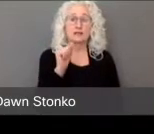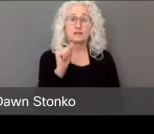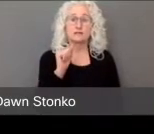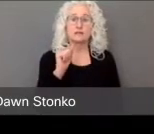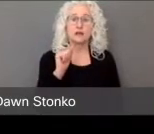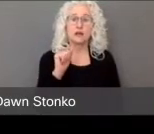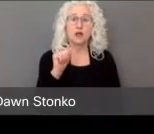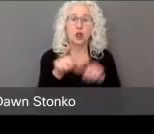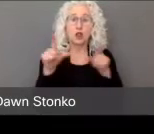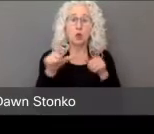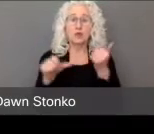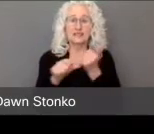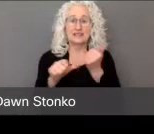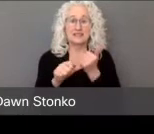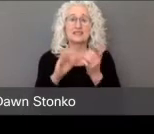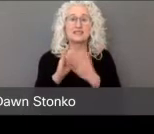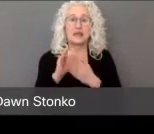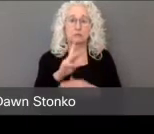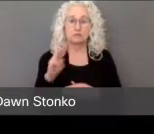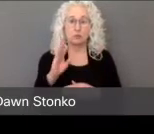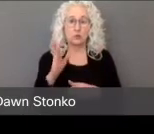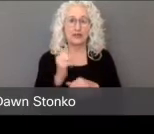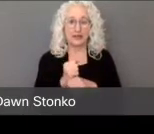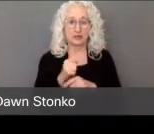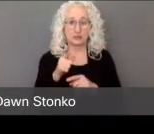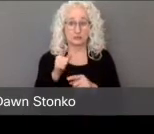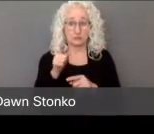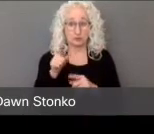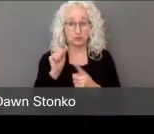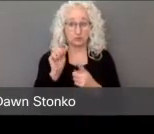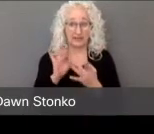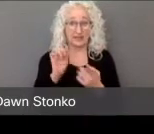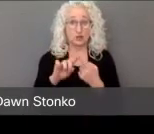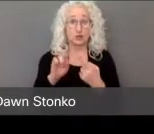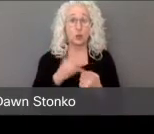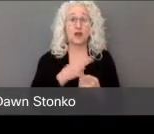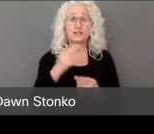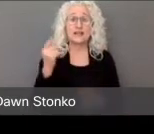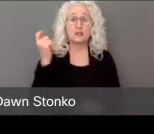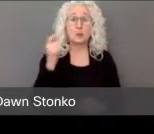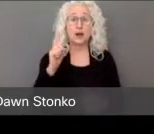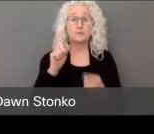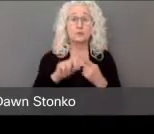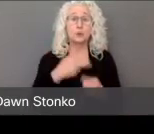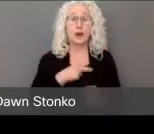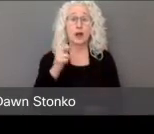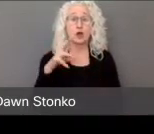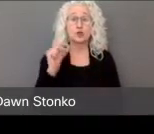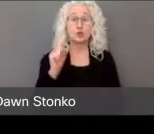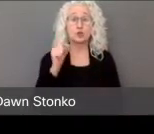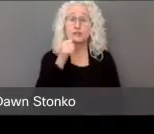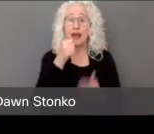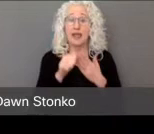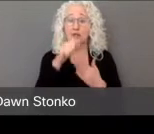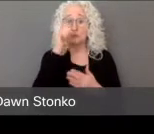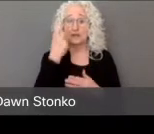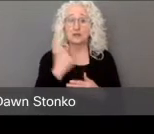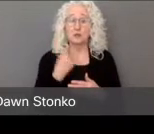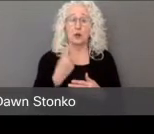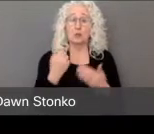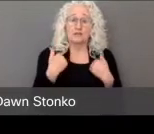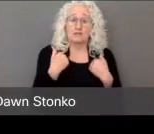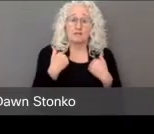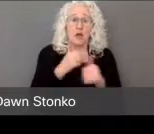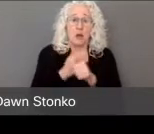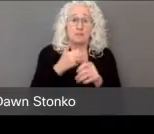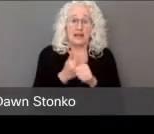office. And then be sure to subscribe to our newsletters, sba.gov/updates. You can also get us on